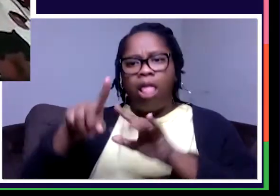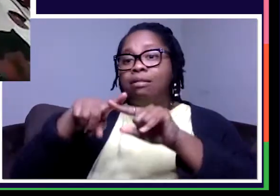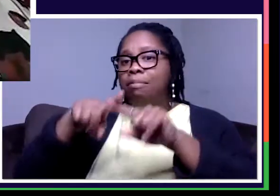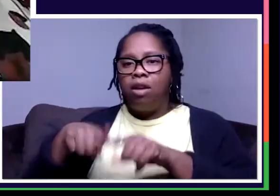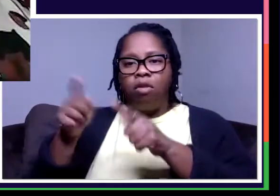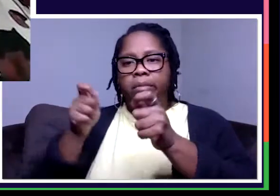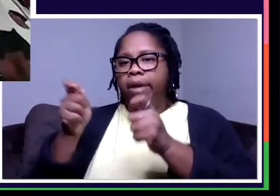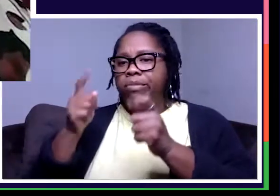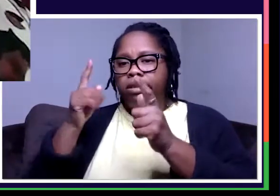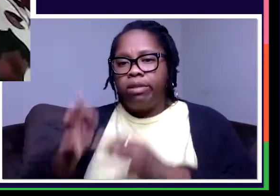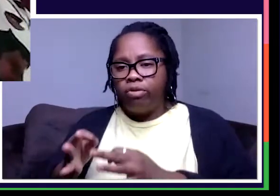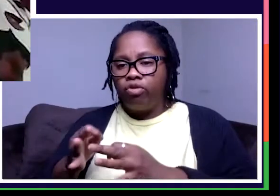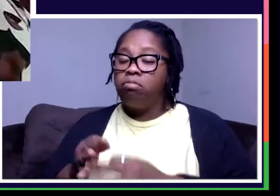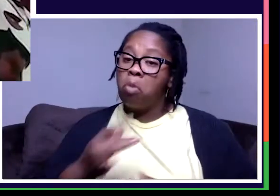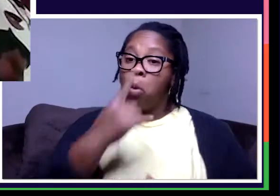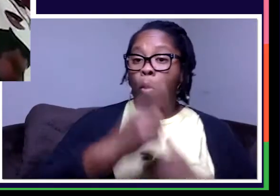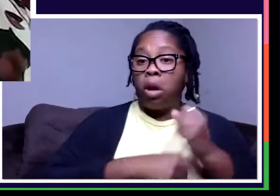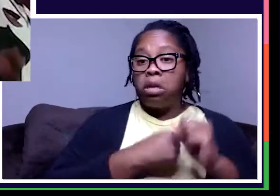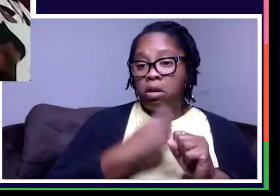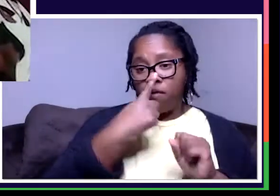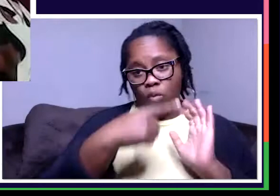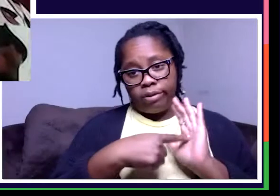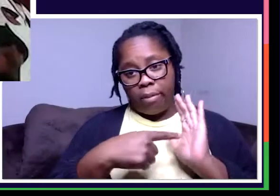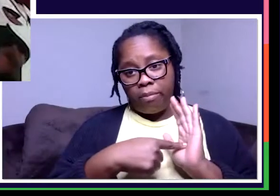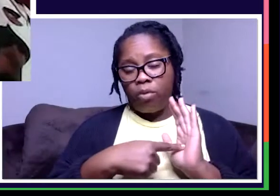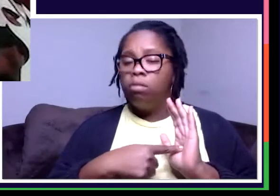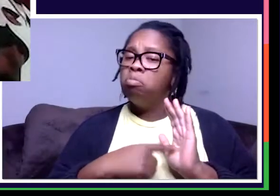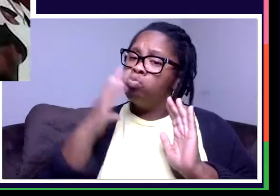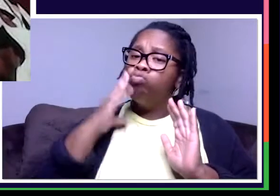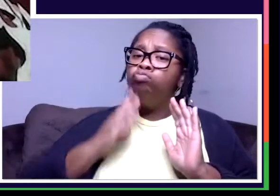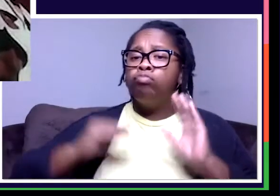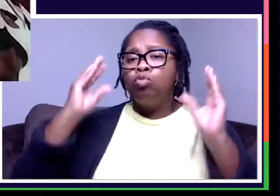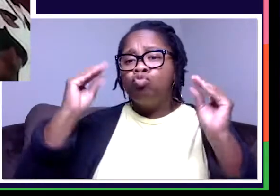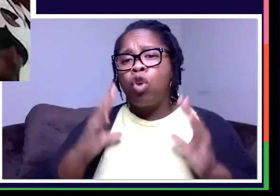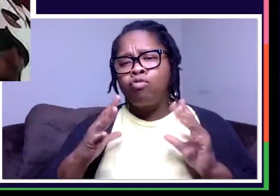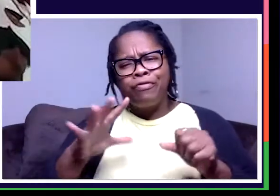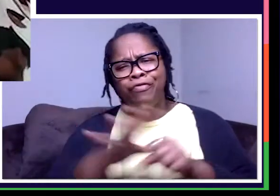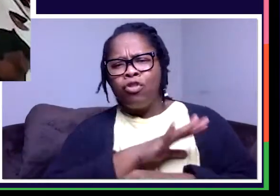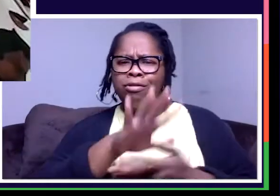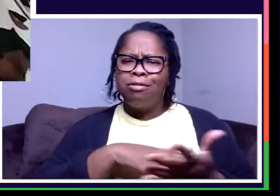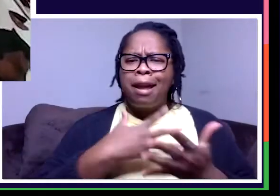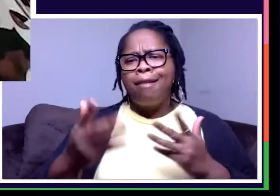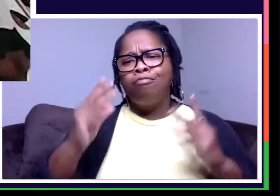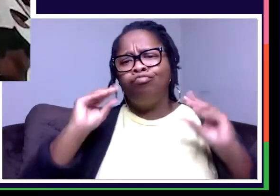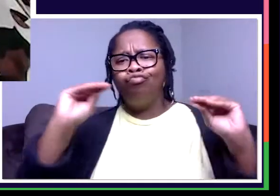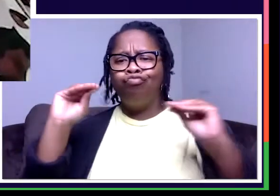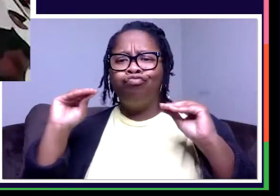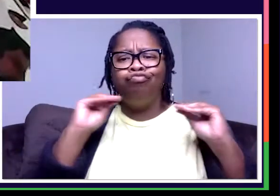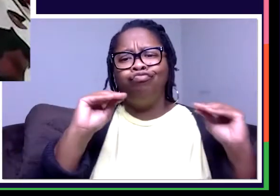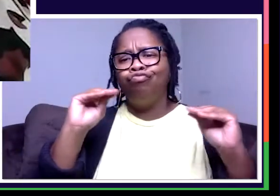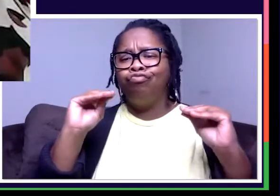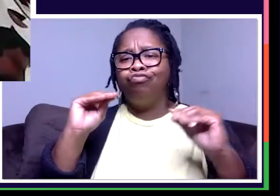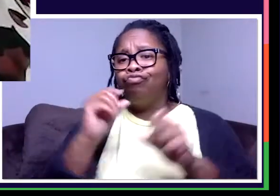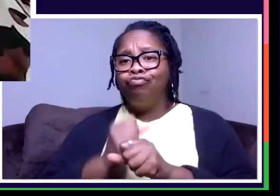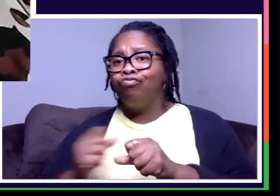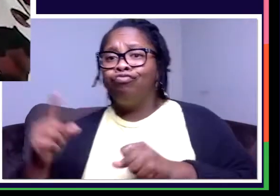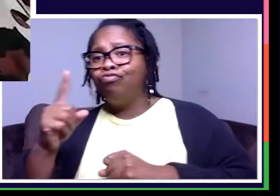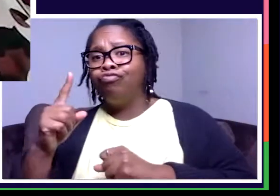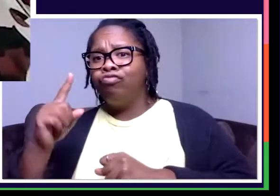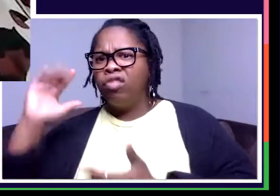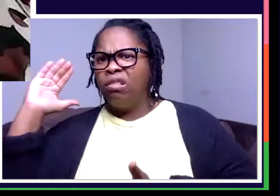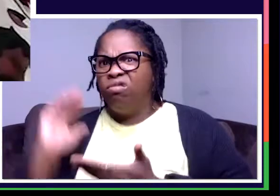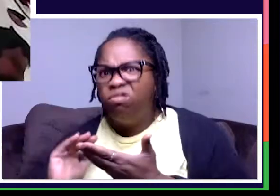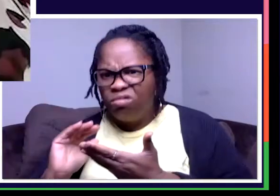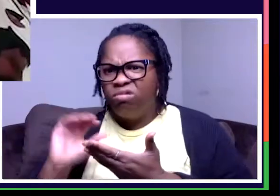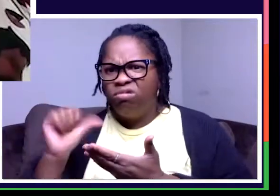depending on the whims of management. 1 year, an experienced instructor could have a full load of classes. The next